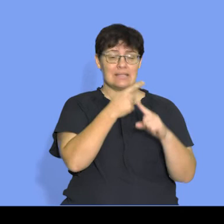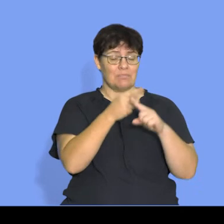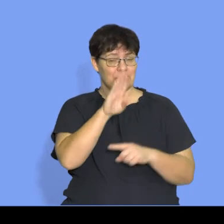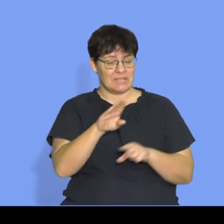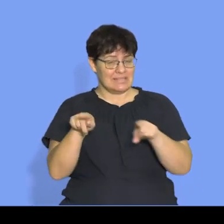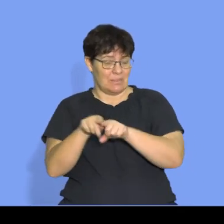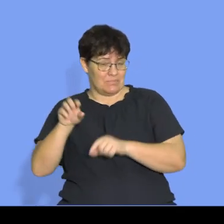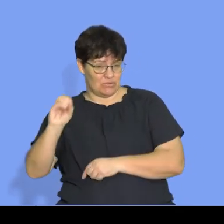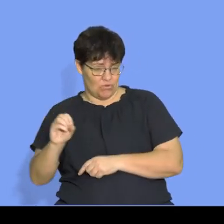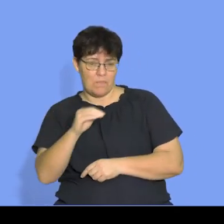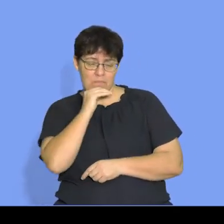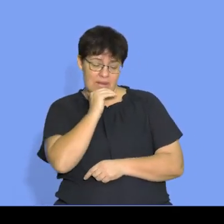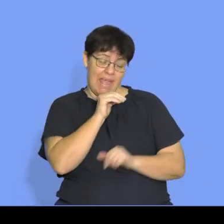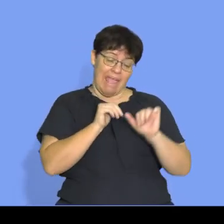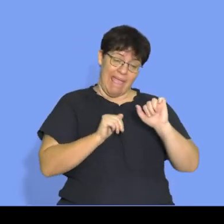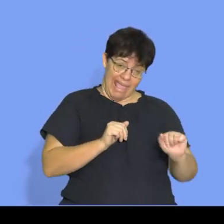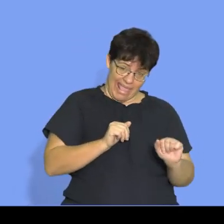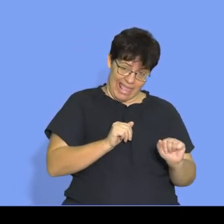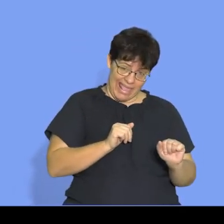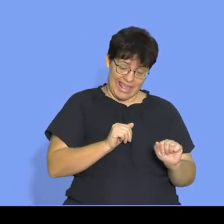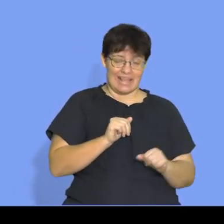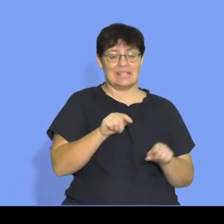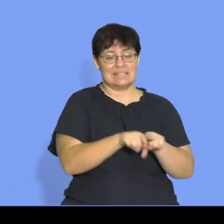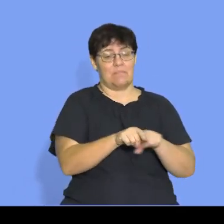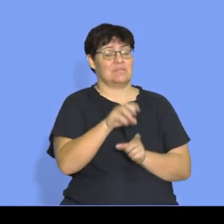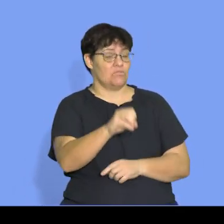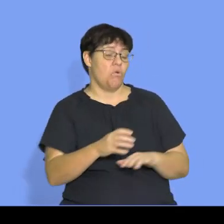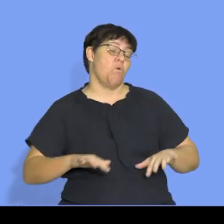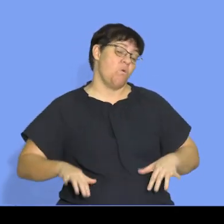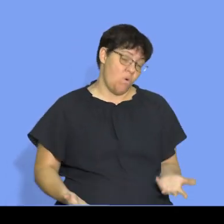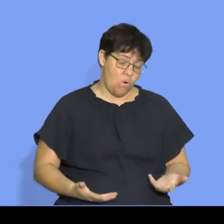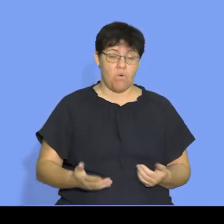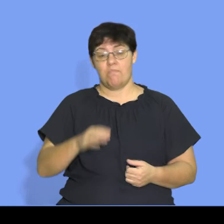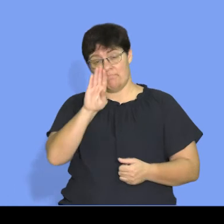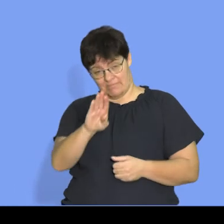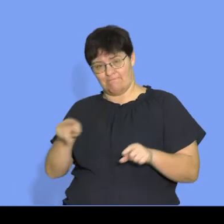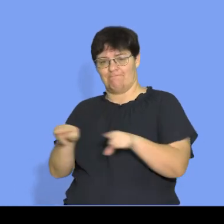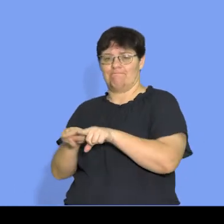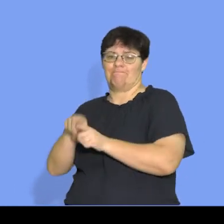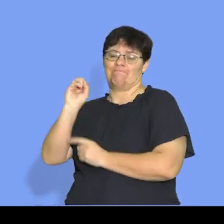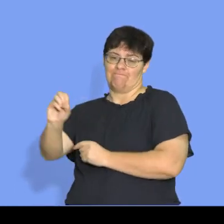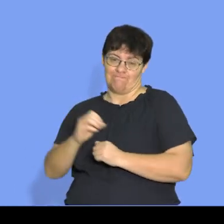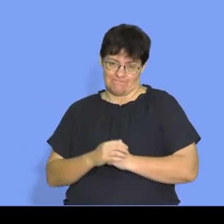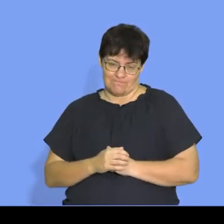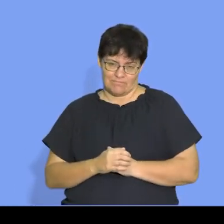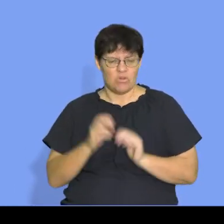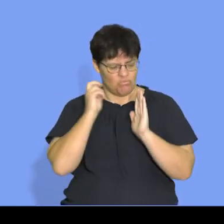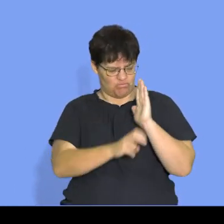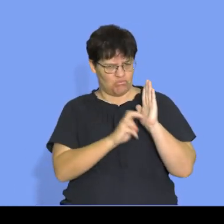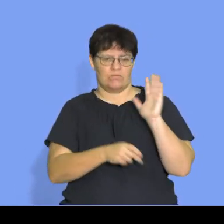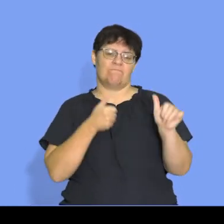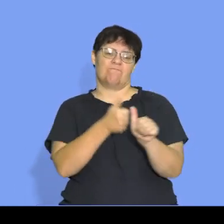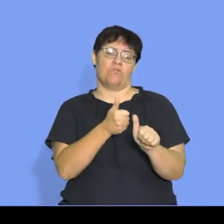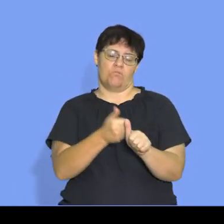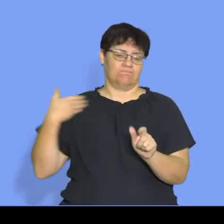then a is definitely equal to 0, or b is equal to 0. That's the rule that we've been talking about,